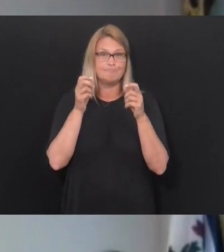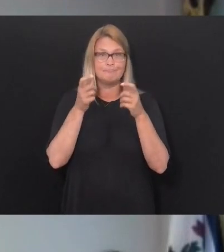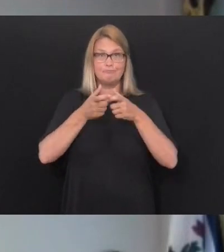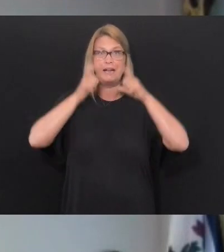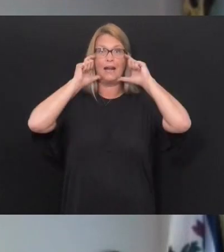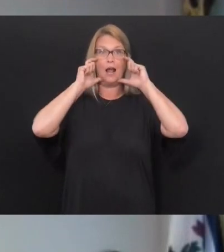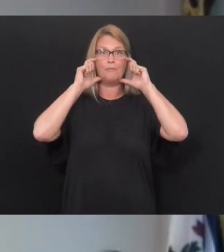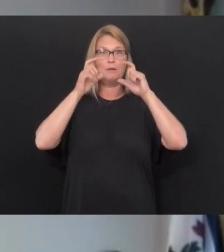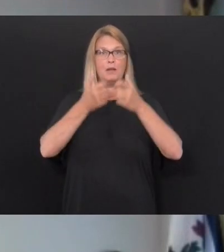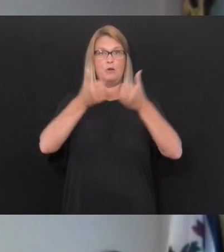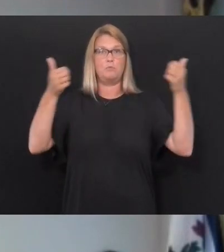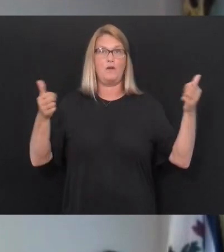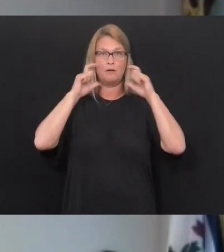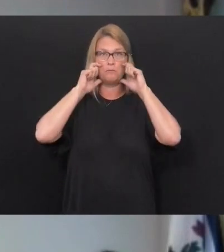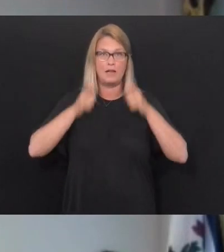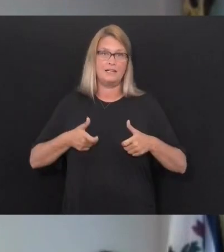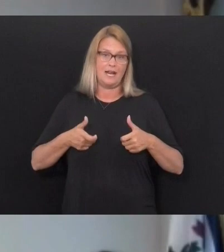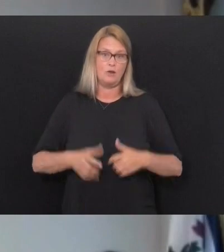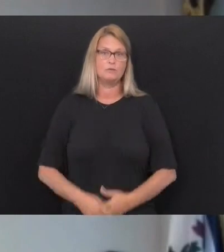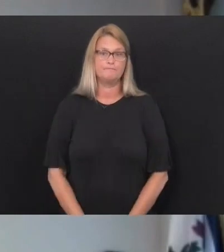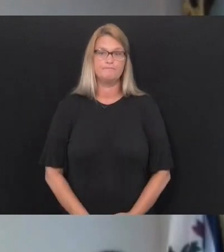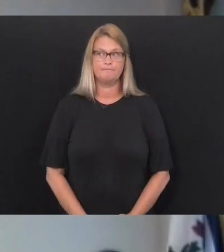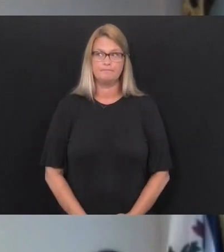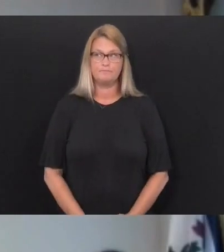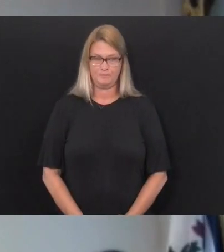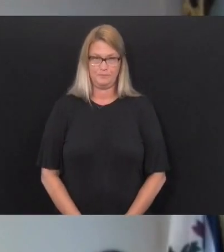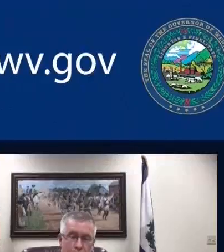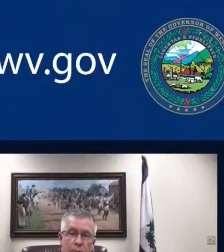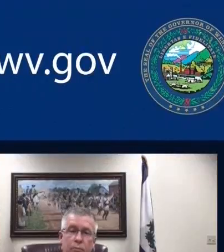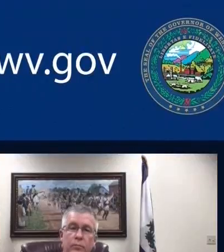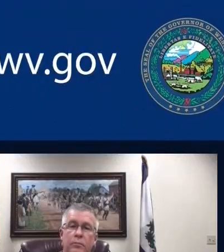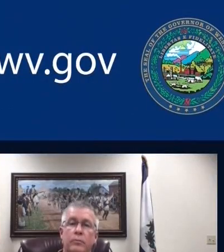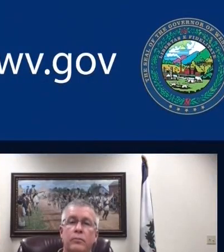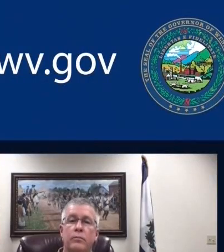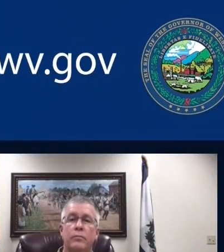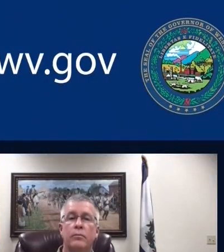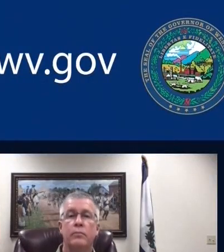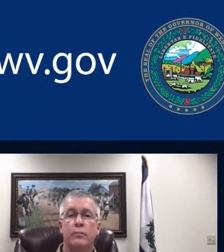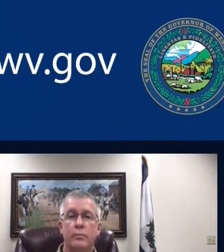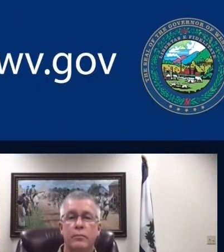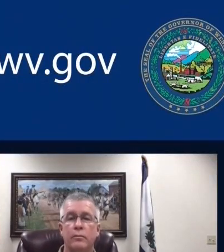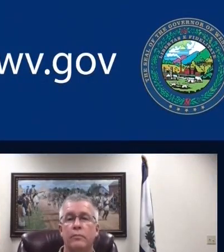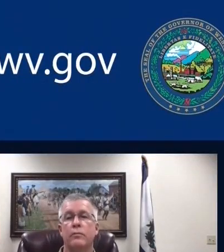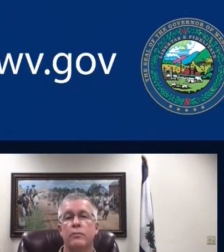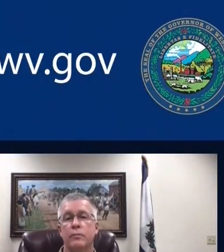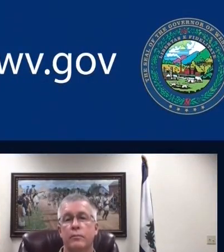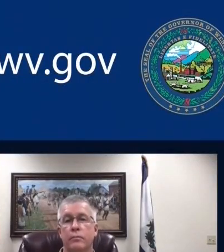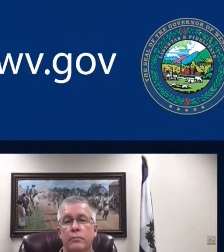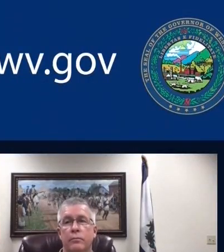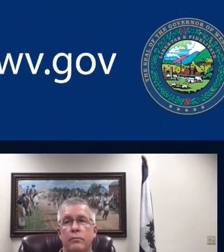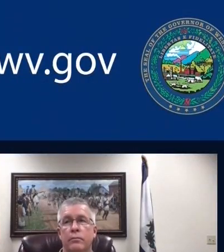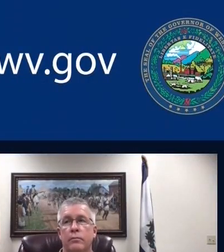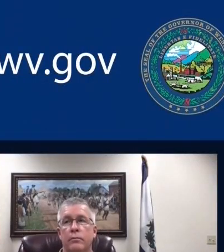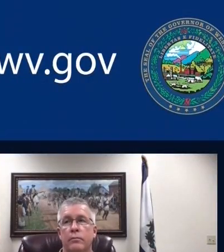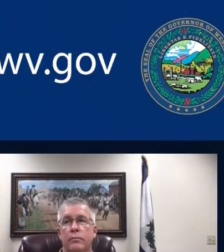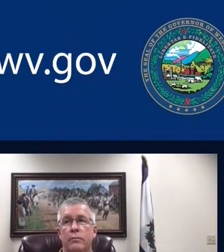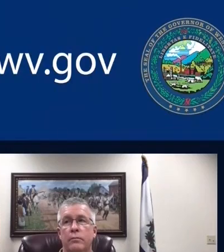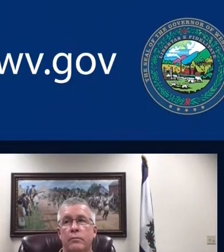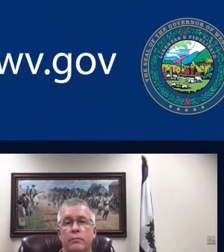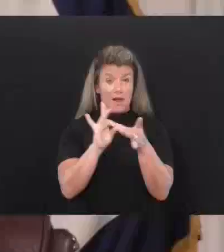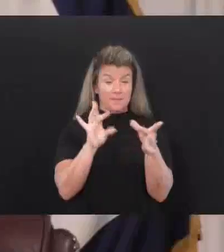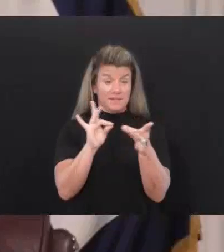maybe there's somebody out there that's, you know, that says, well, I don't have to wear a mask and everything else, but that person that may be saying that